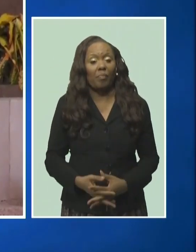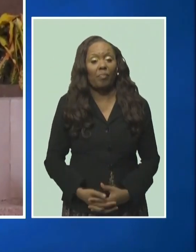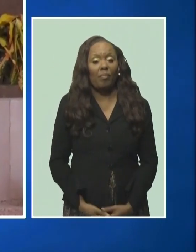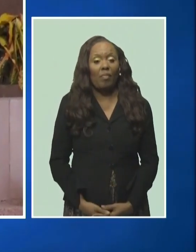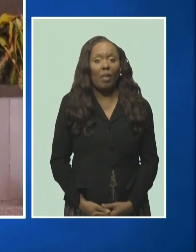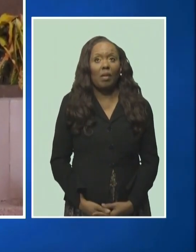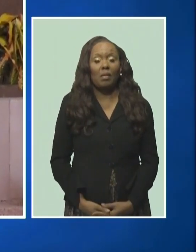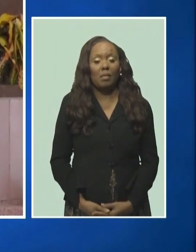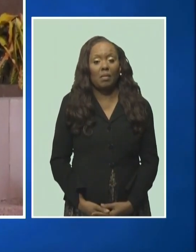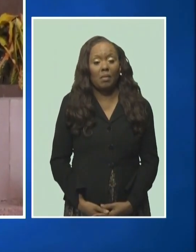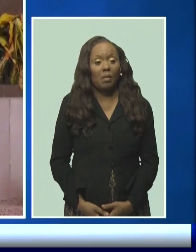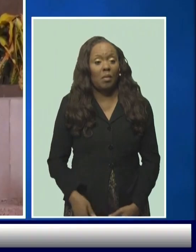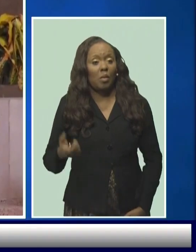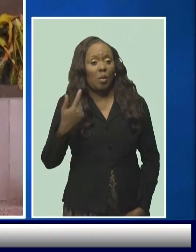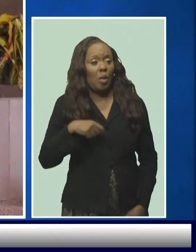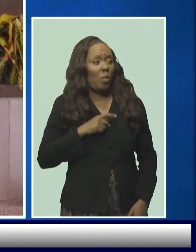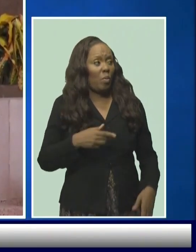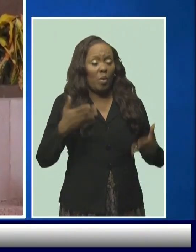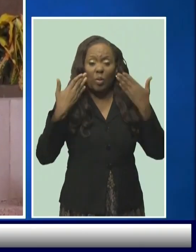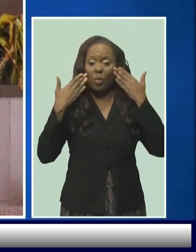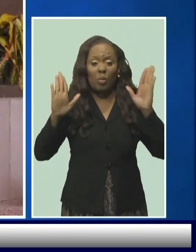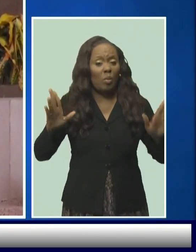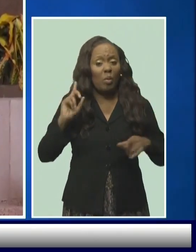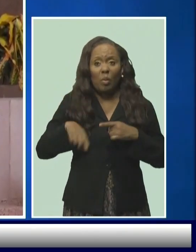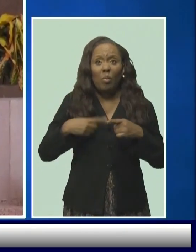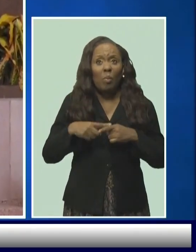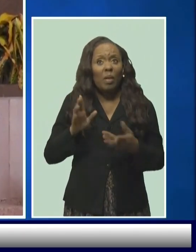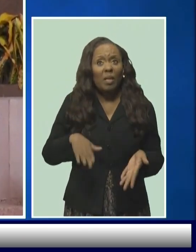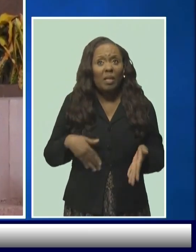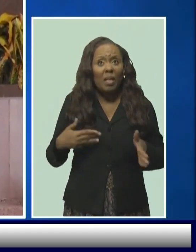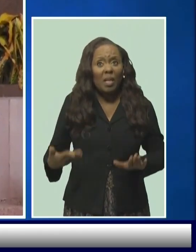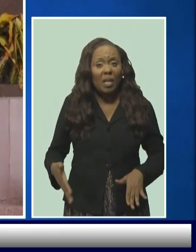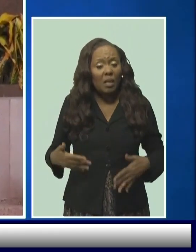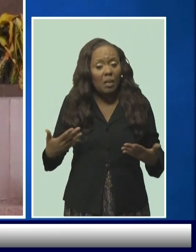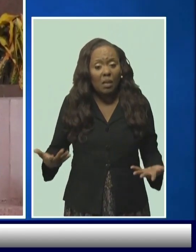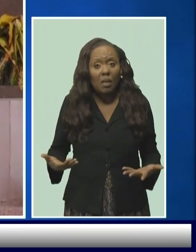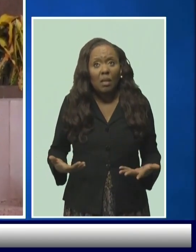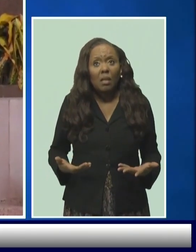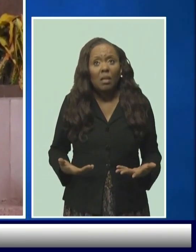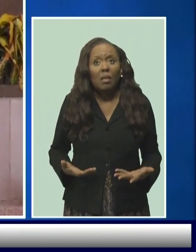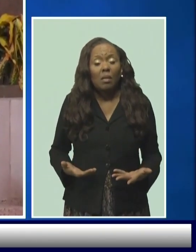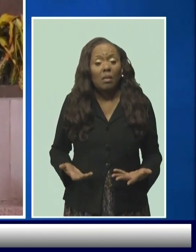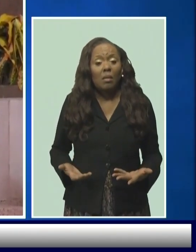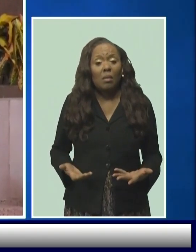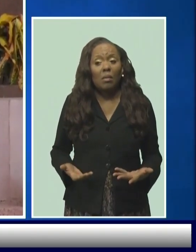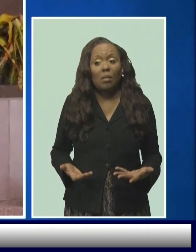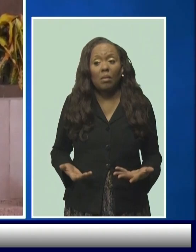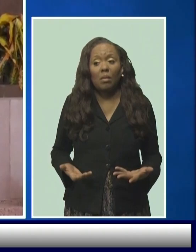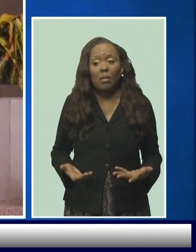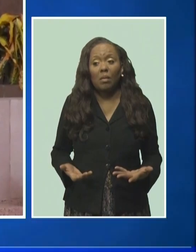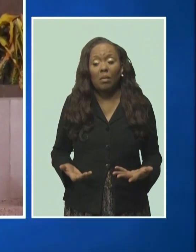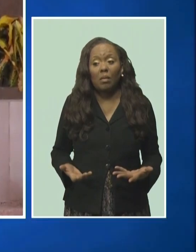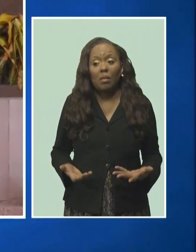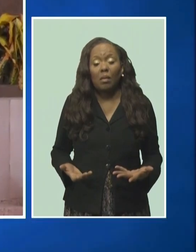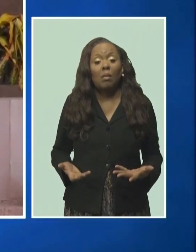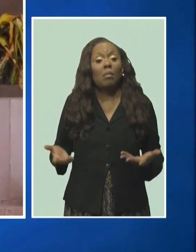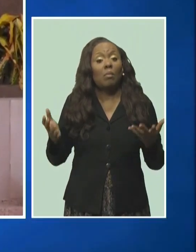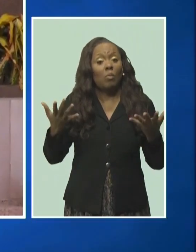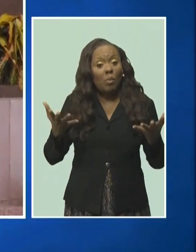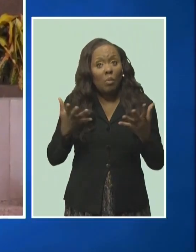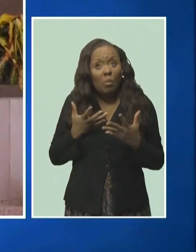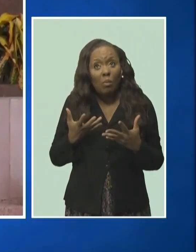legacy. Deputy Prime Minister and Transport, Works and Water Resources Minister Santia Bradshaw noted Tudor was firm